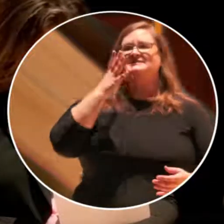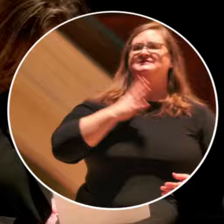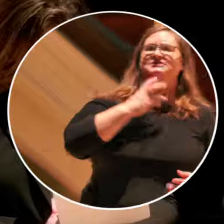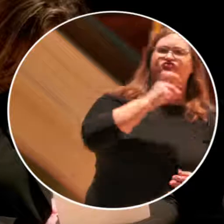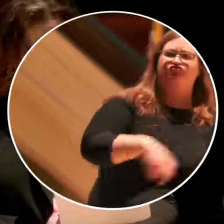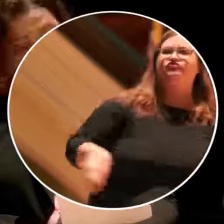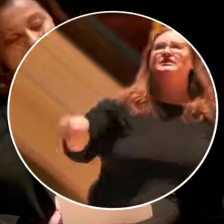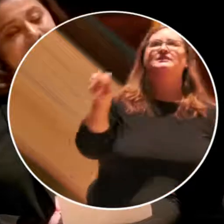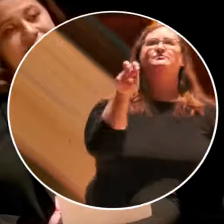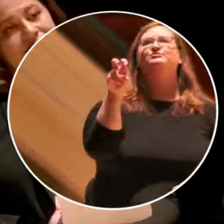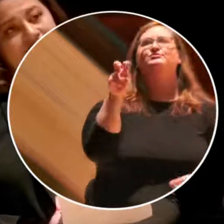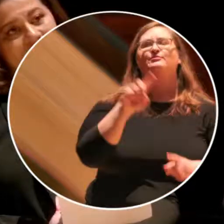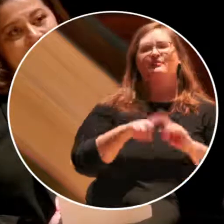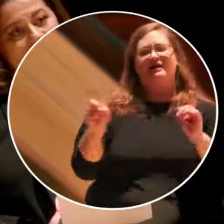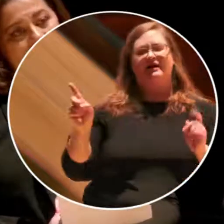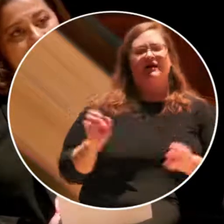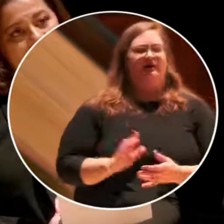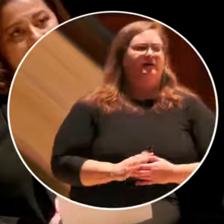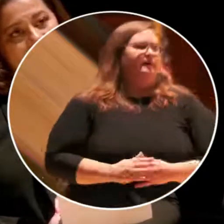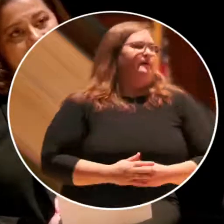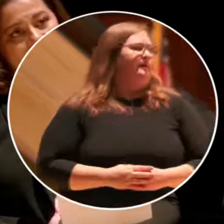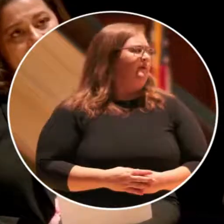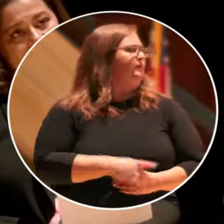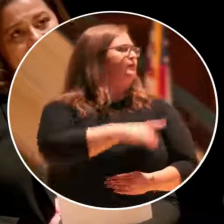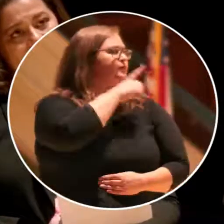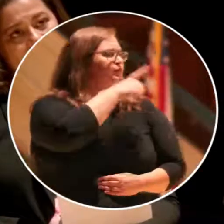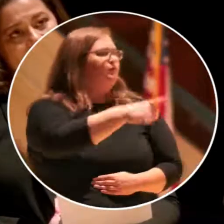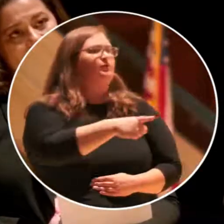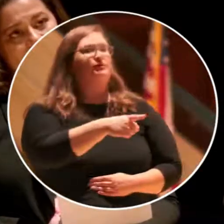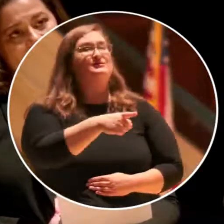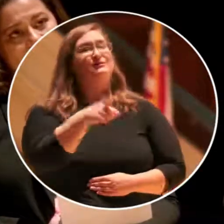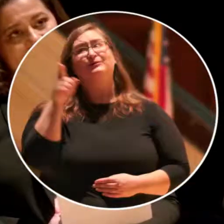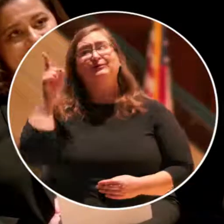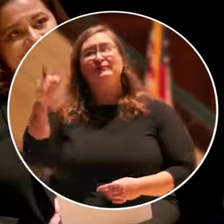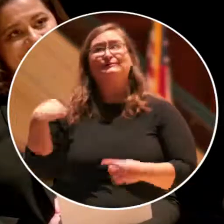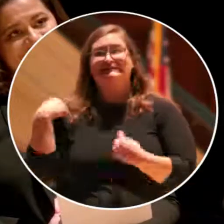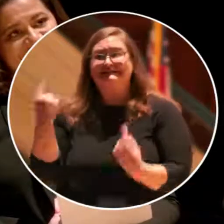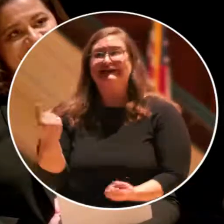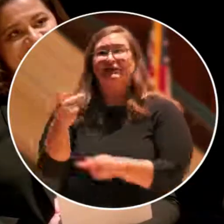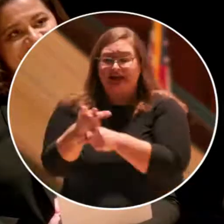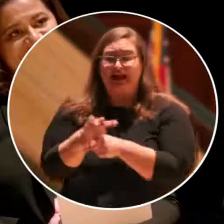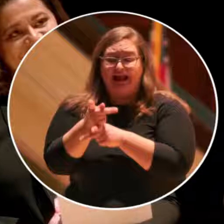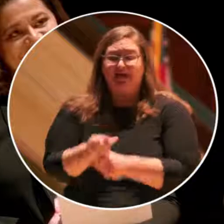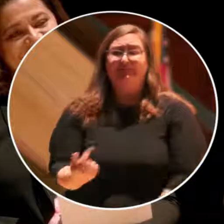But the truth is, sadly, you're still taking care of me.